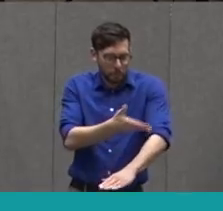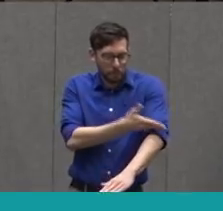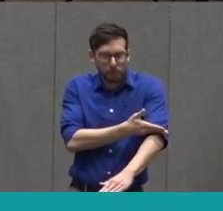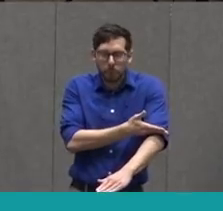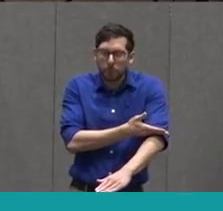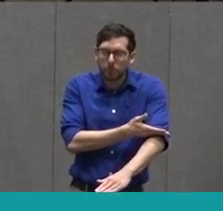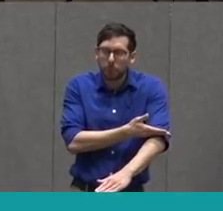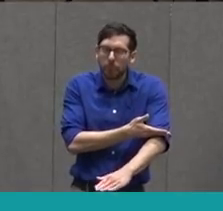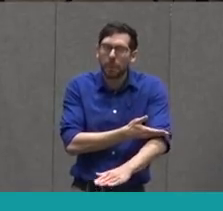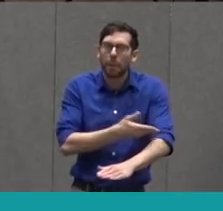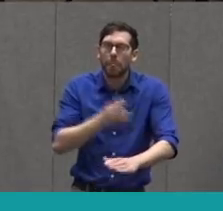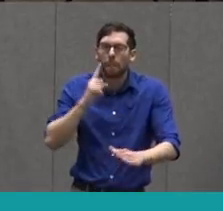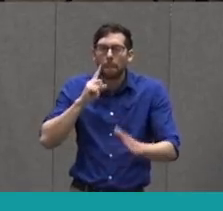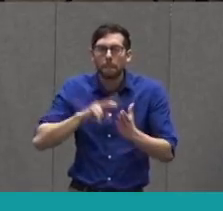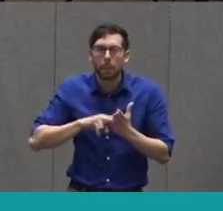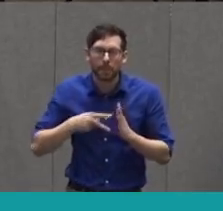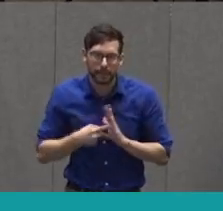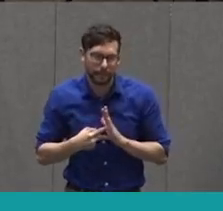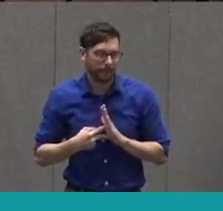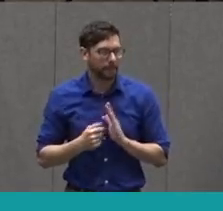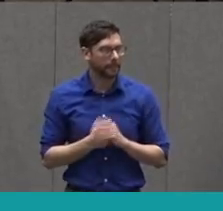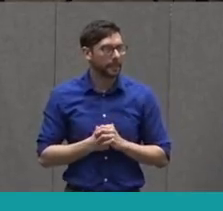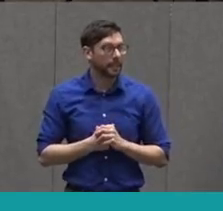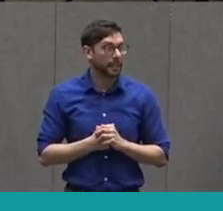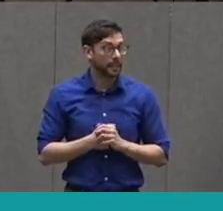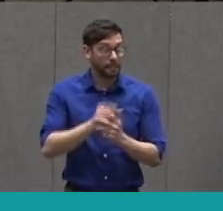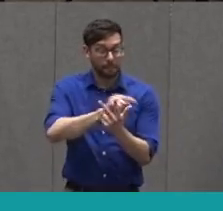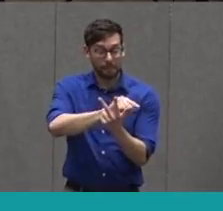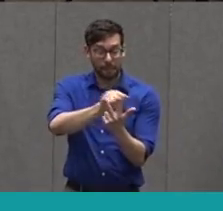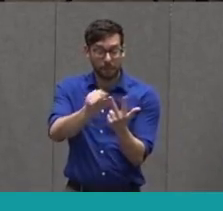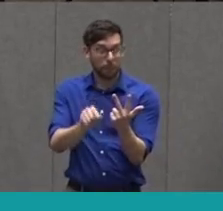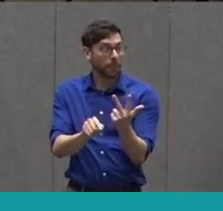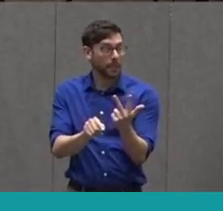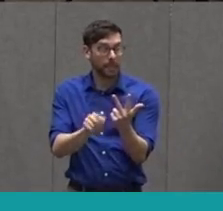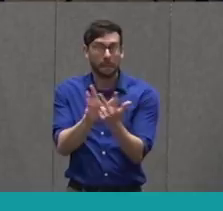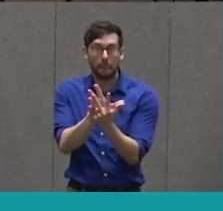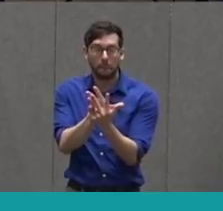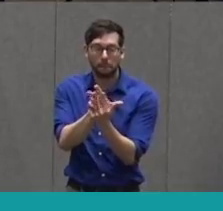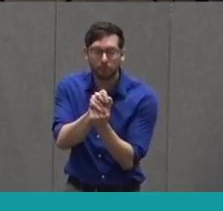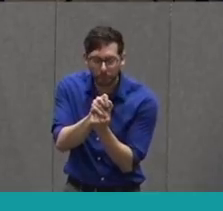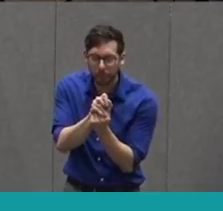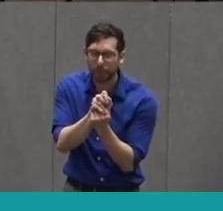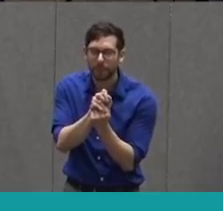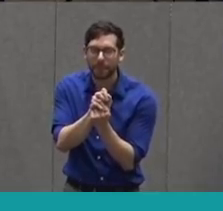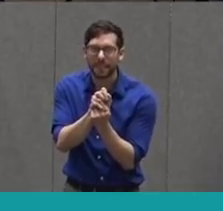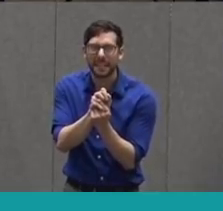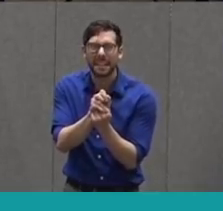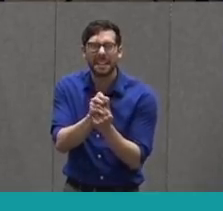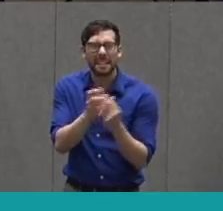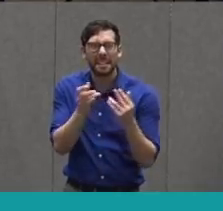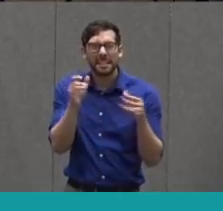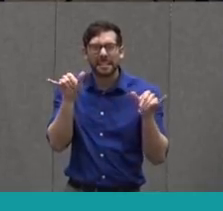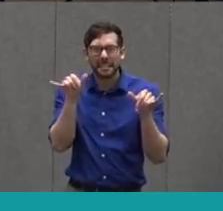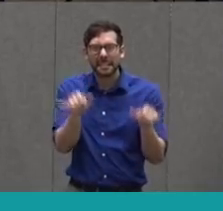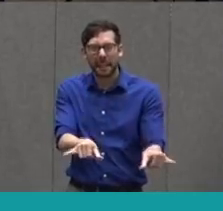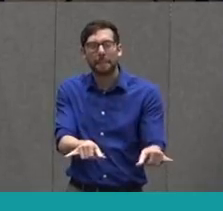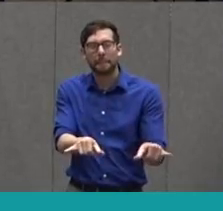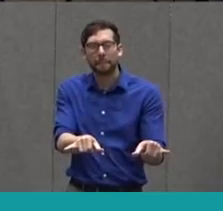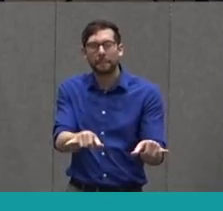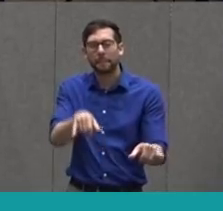three kept their purpose in one. So maybe whatever you are going to